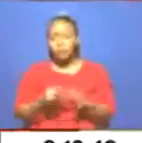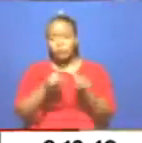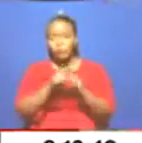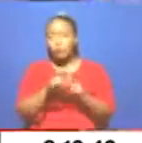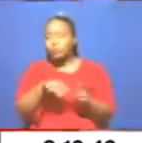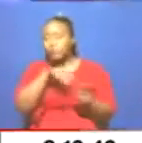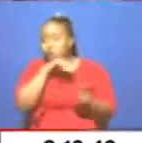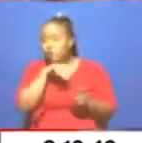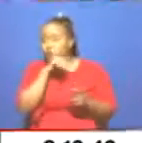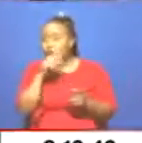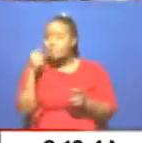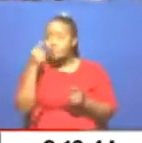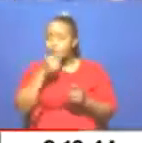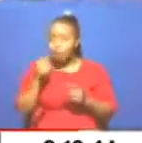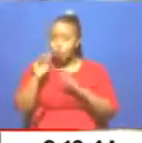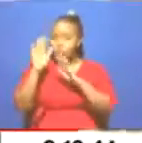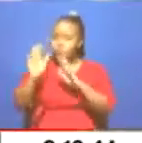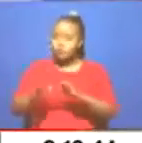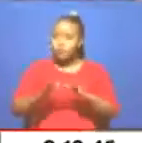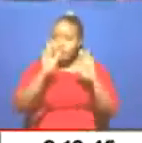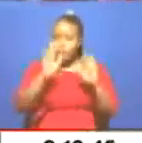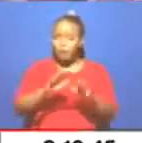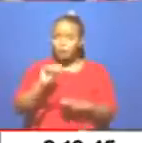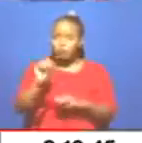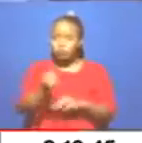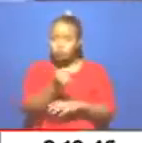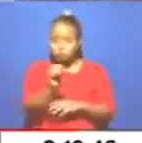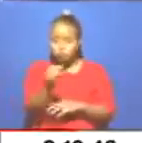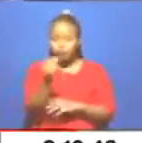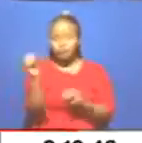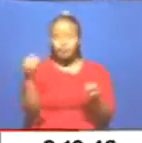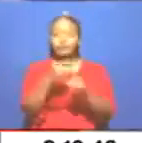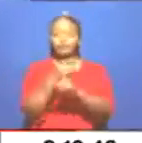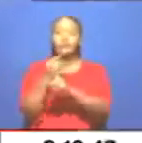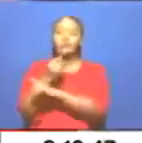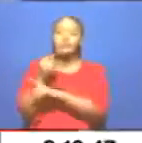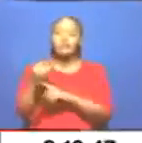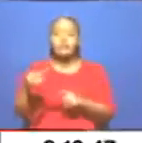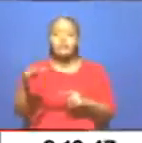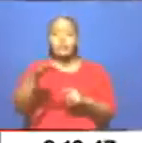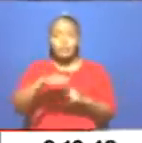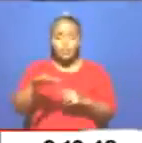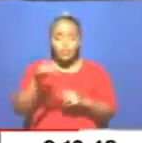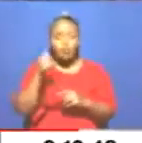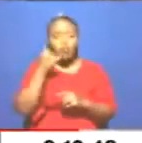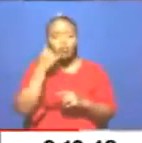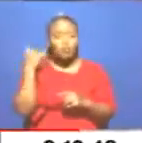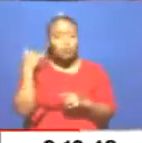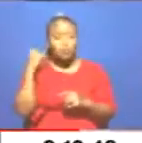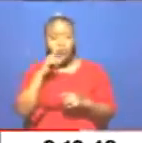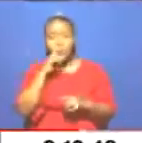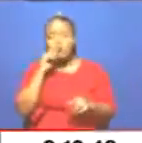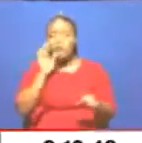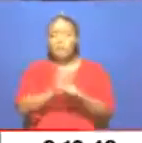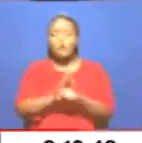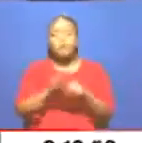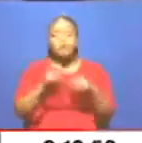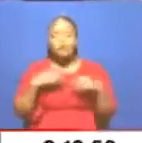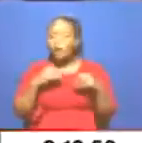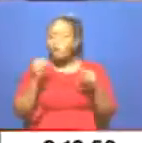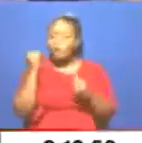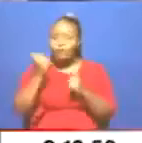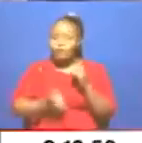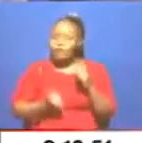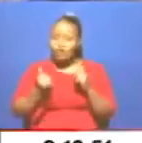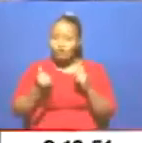inroads in the county wooing voters in Molo, Turi, Njoro and Kisulsuli areas, promised to get a lasting solution to the fertilizer